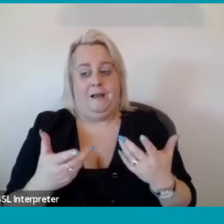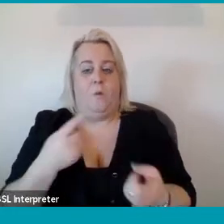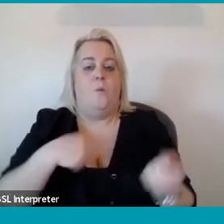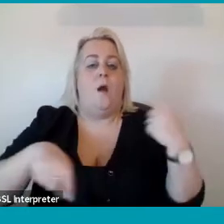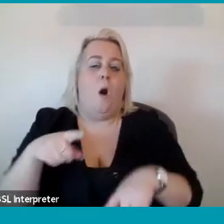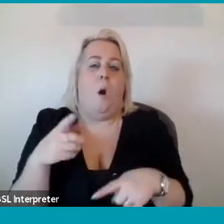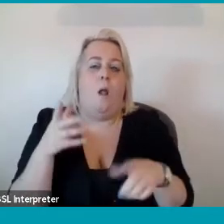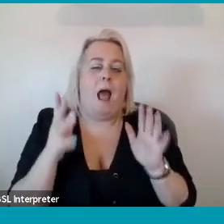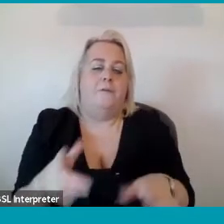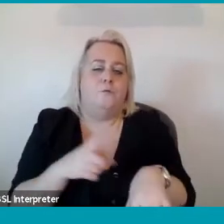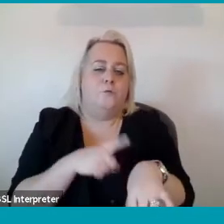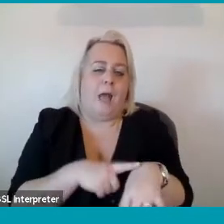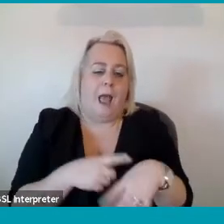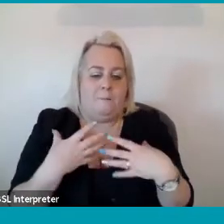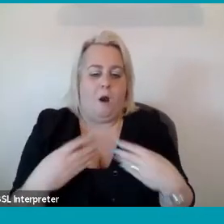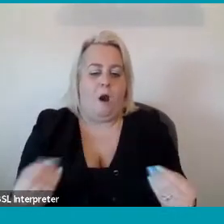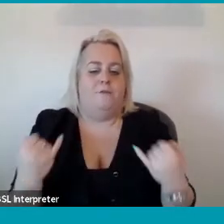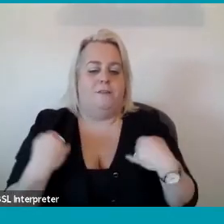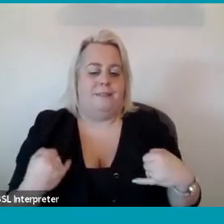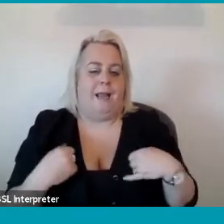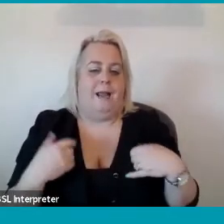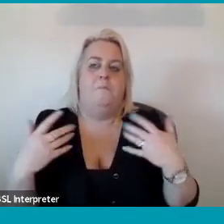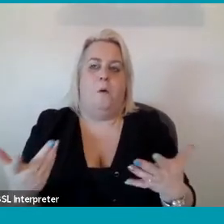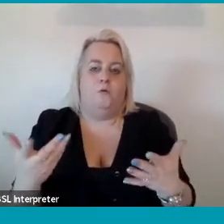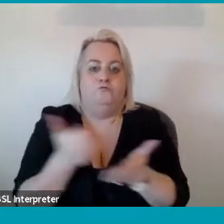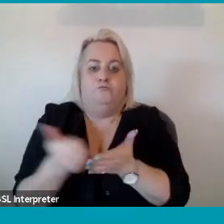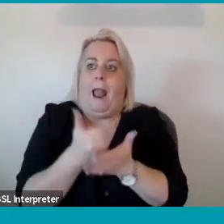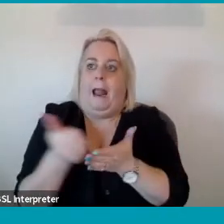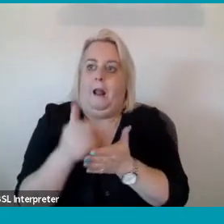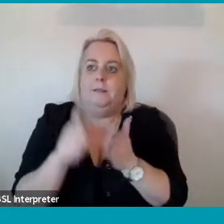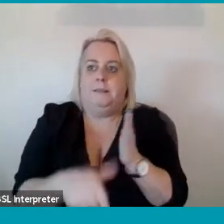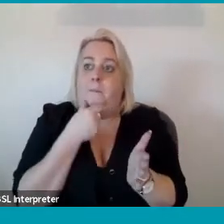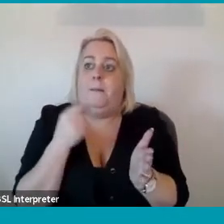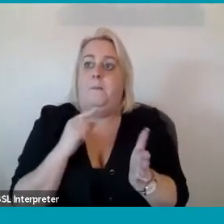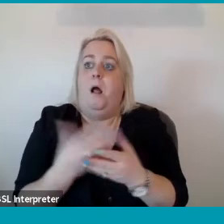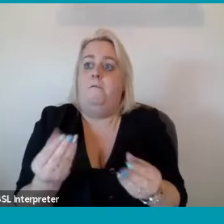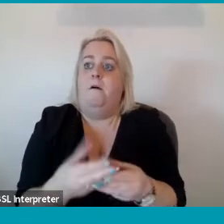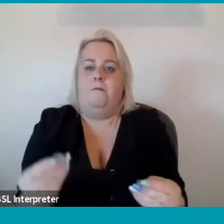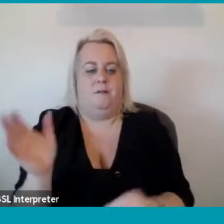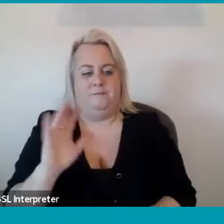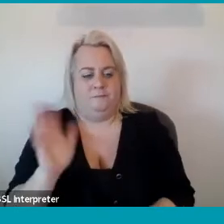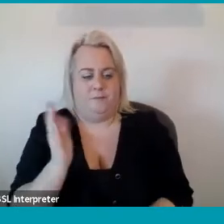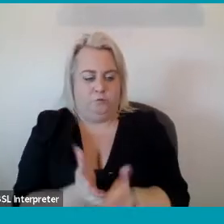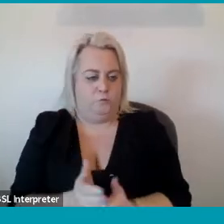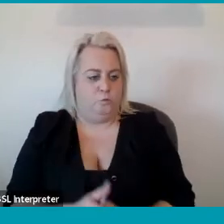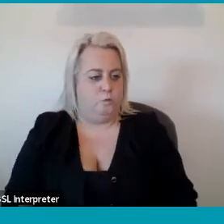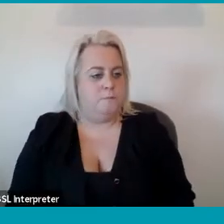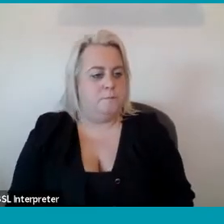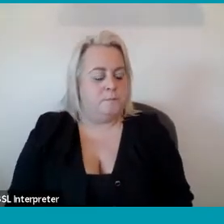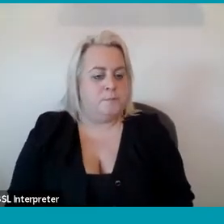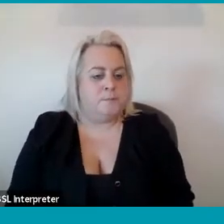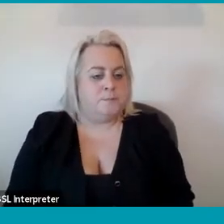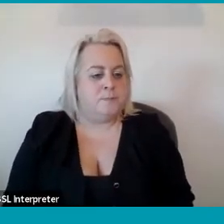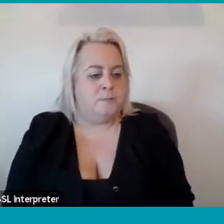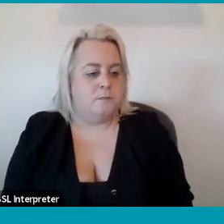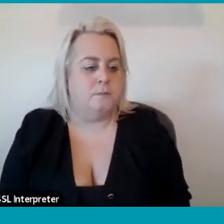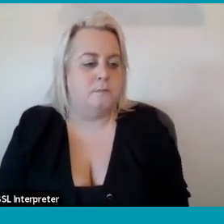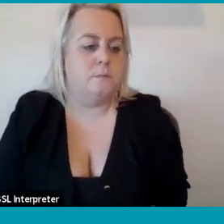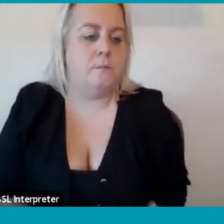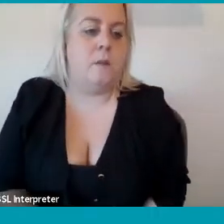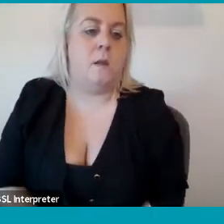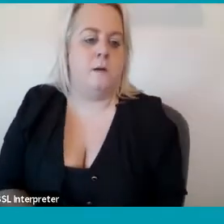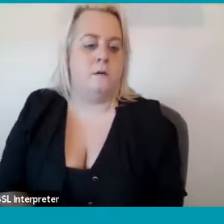beings. And then workplace accidents, that's another worry that organizations have. What about, tripping up